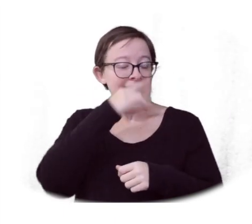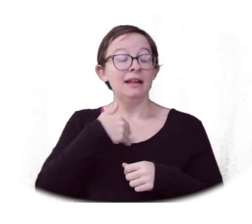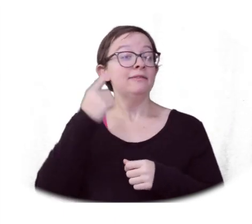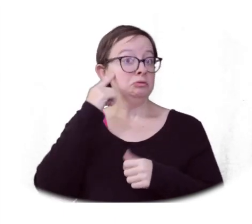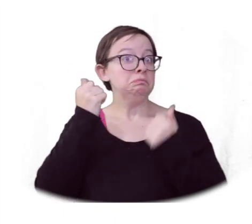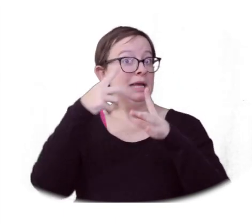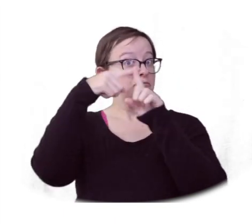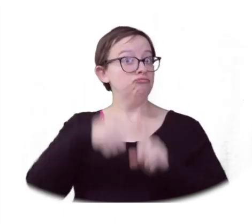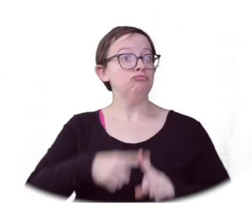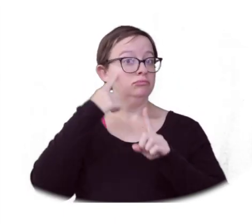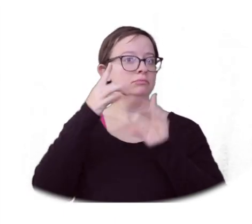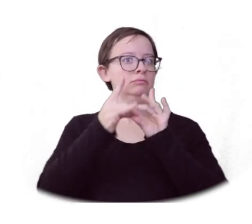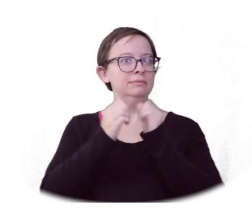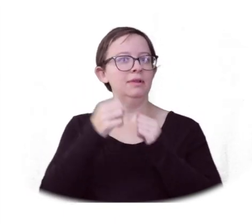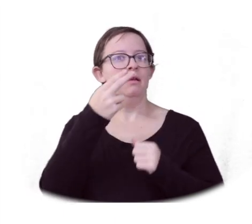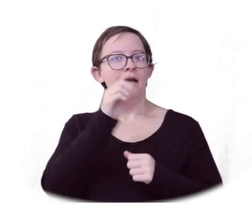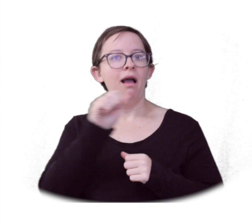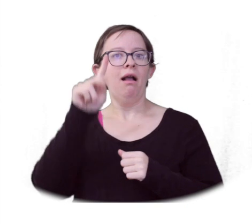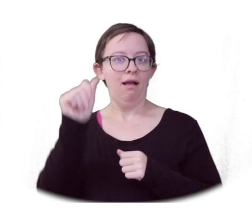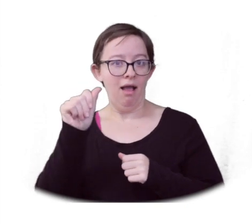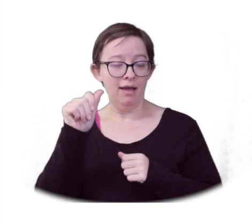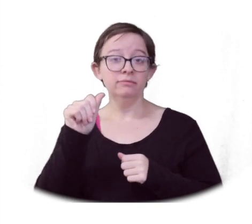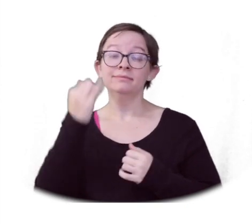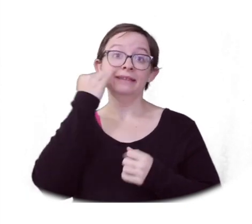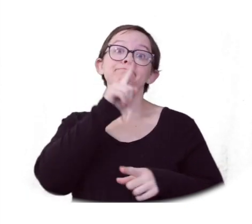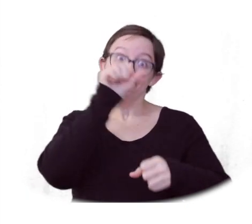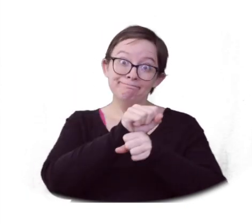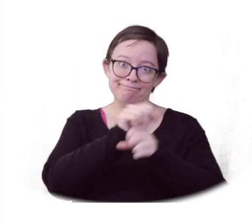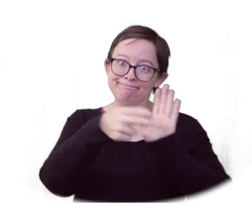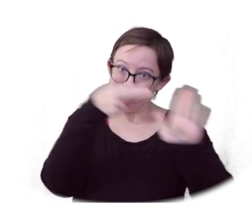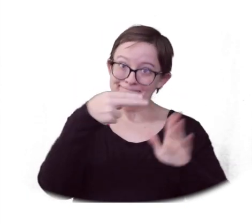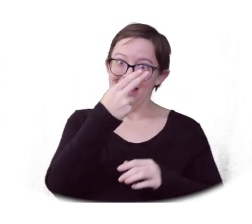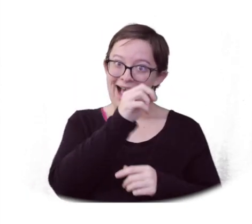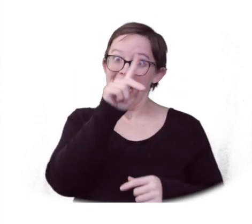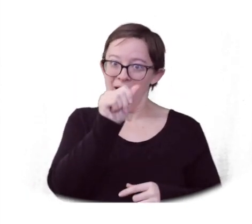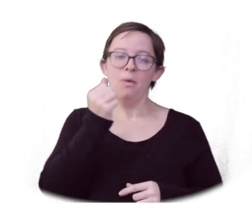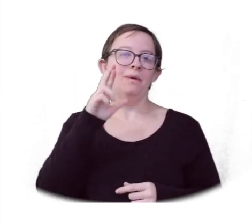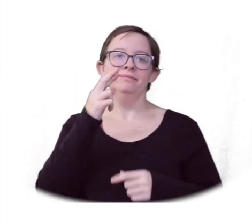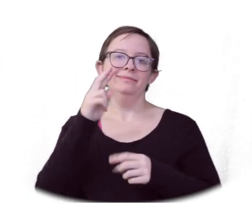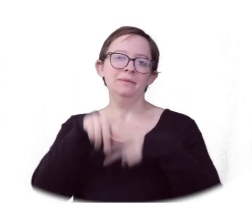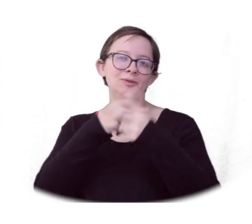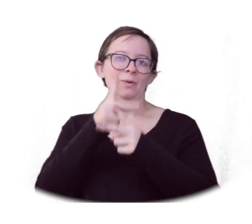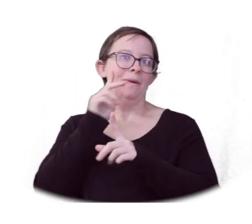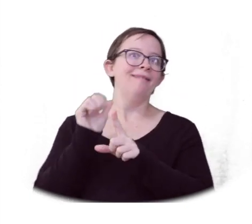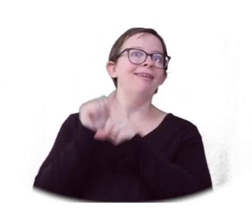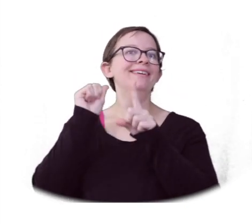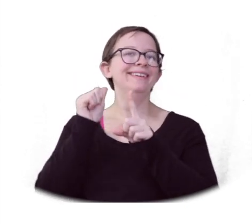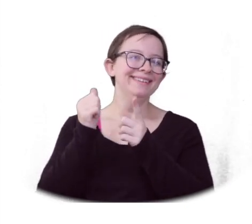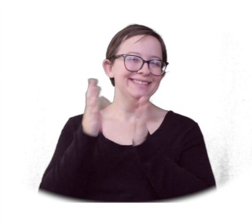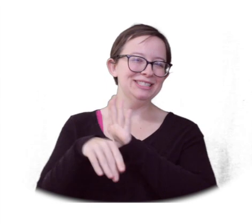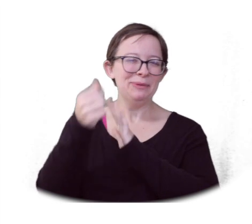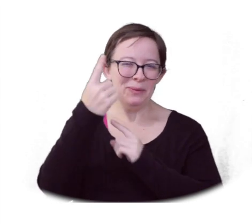time around. And I've heard a lot of great reviews concerning the Haka. Whether you get the actual Haka brand or you get some